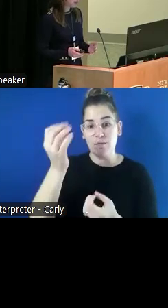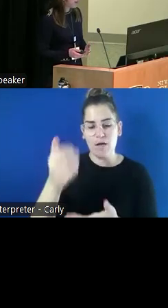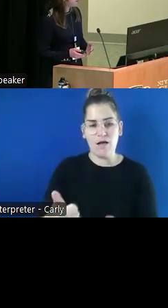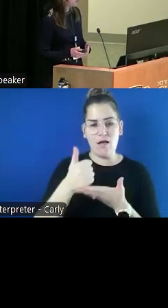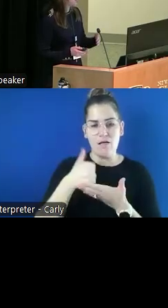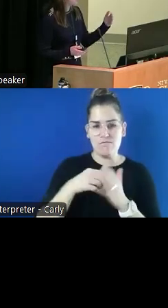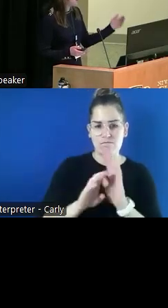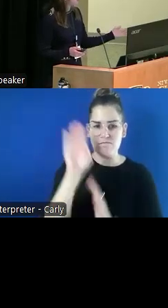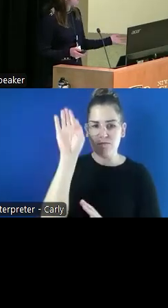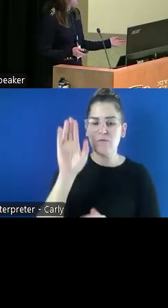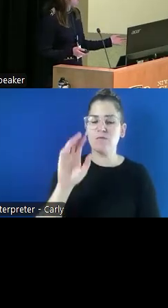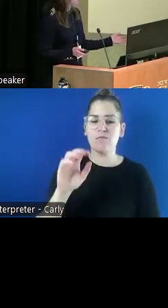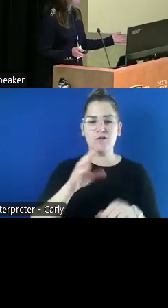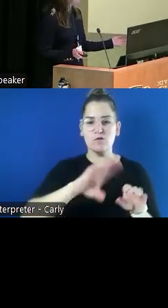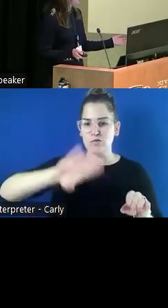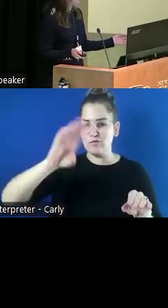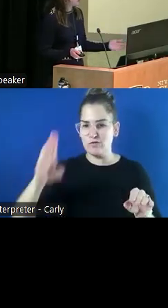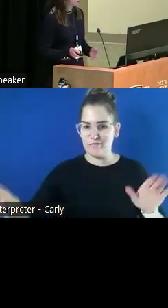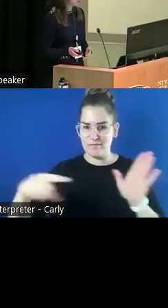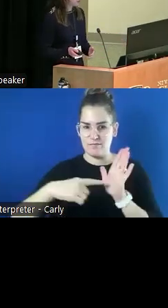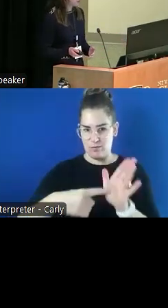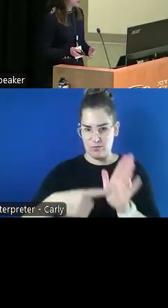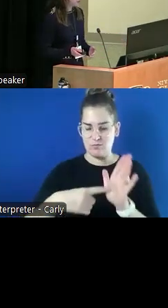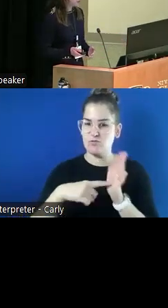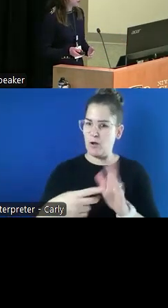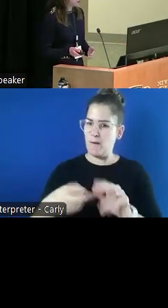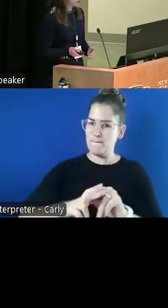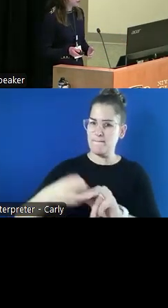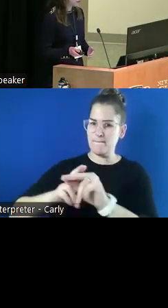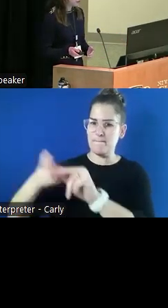to map negative symptom changes over time.